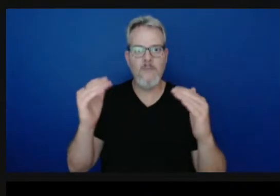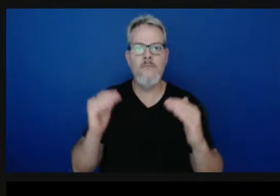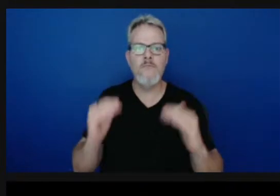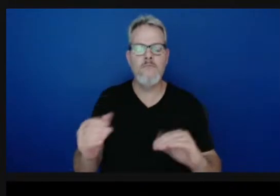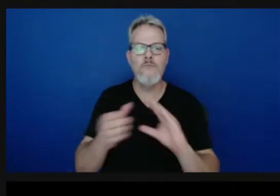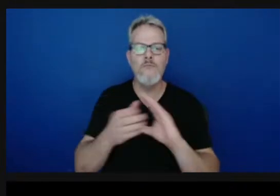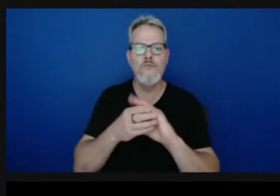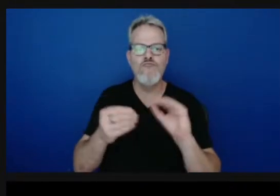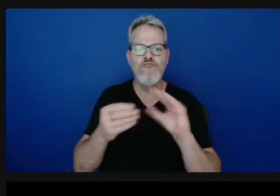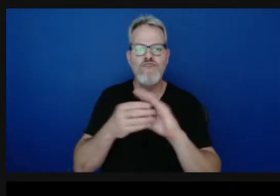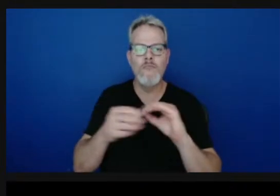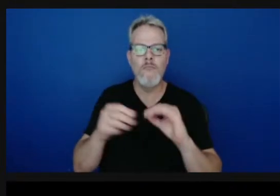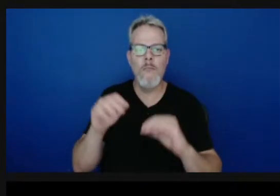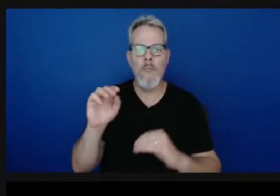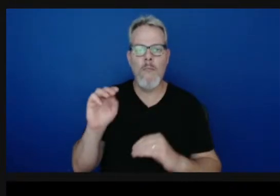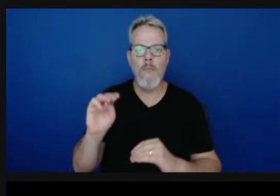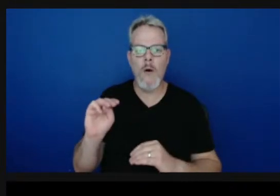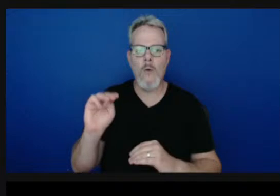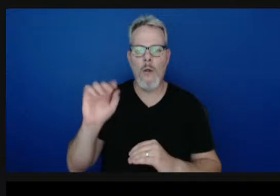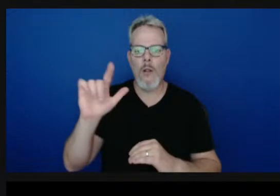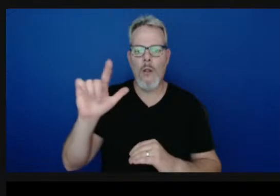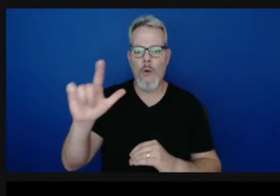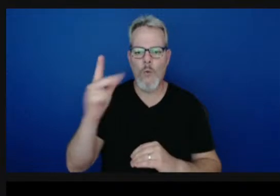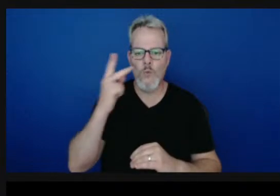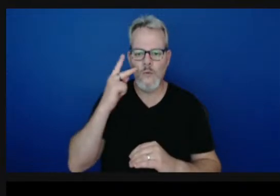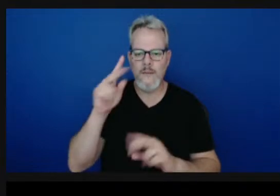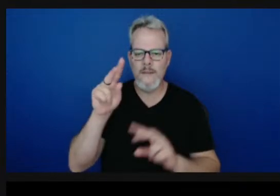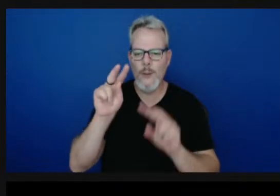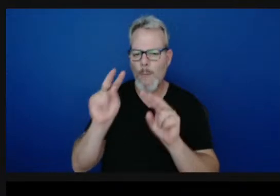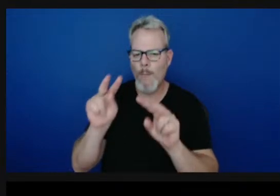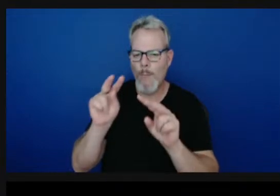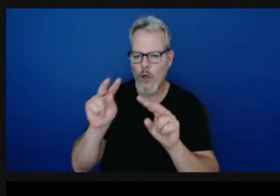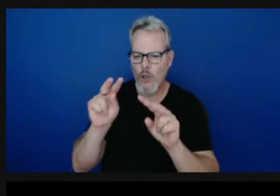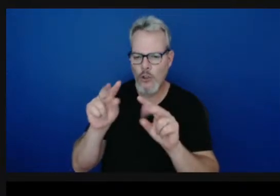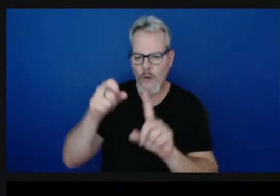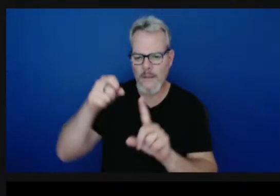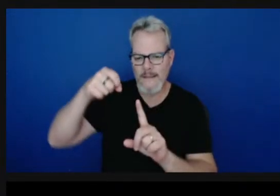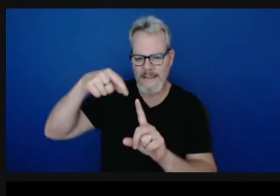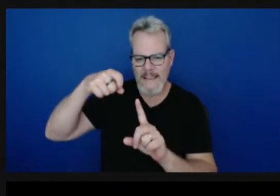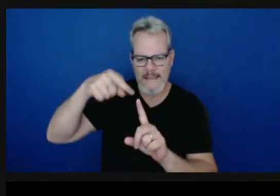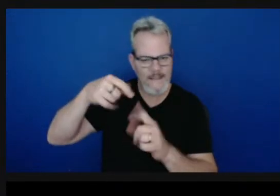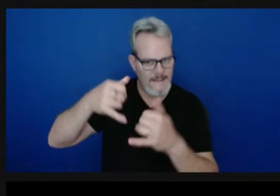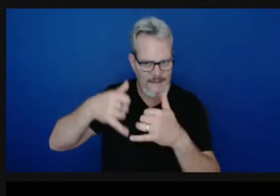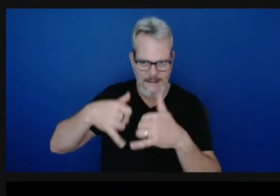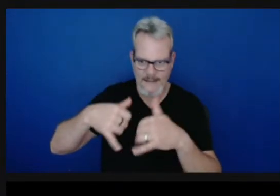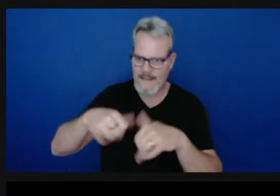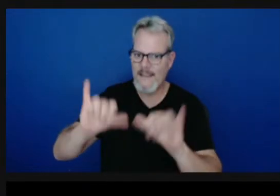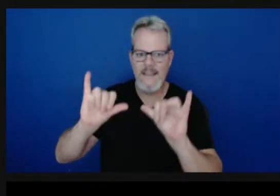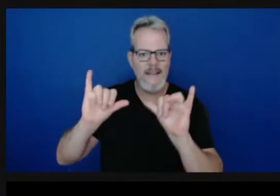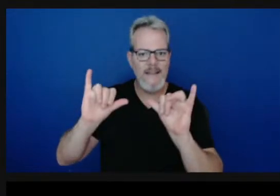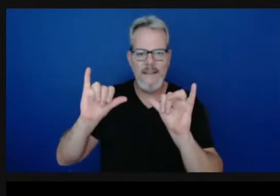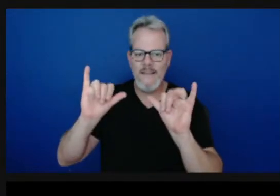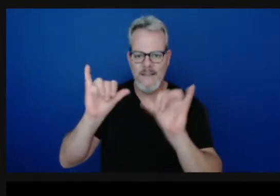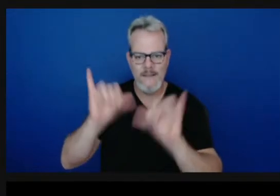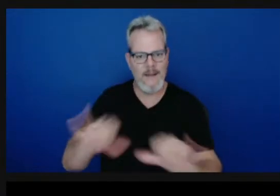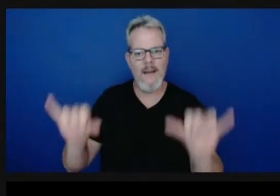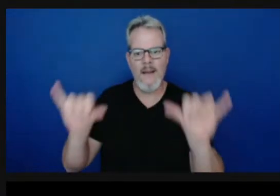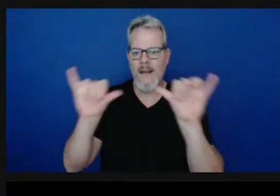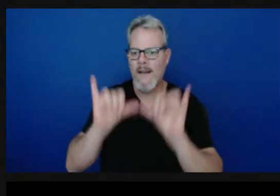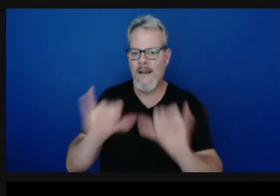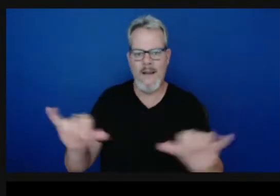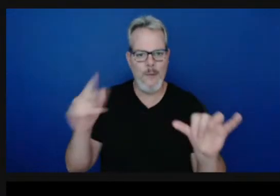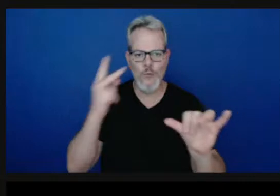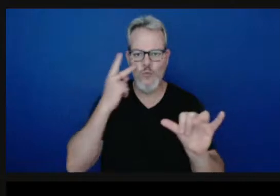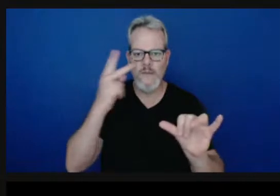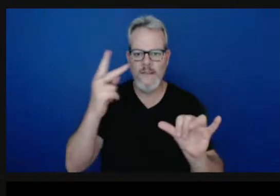And on Maunaloa, monitoring signals are still, as they have been recently, not very telling. You see the daily variations